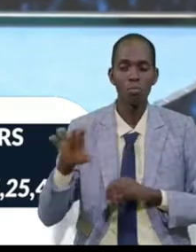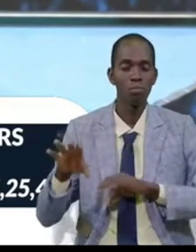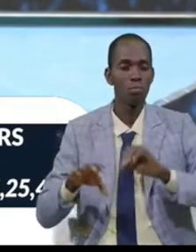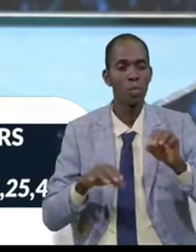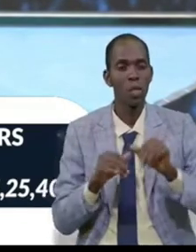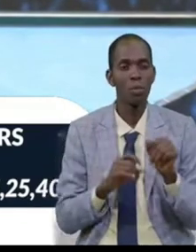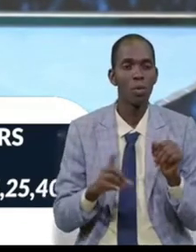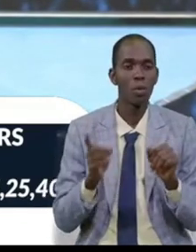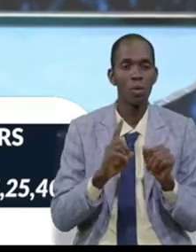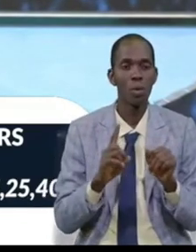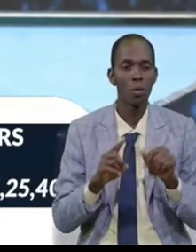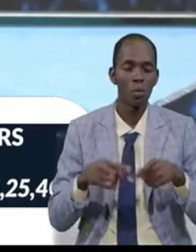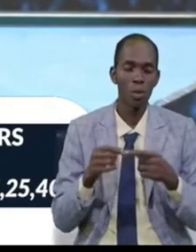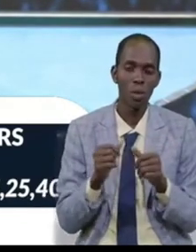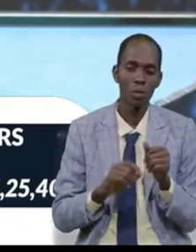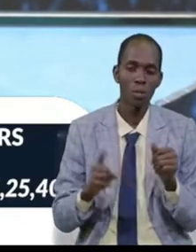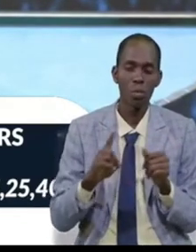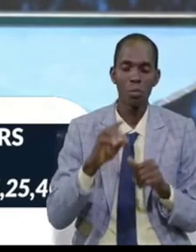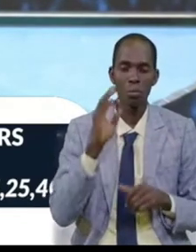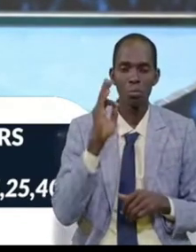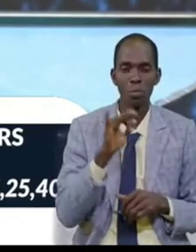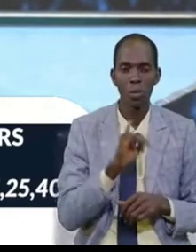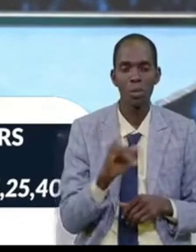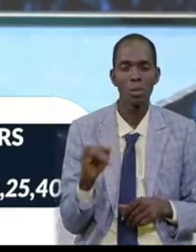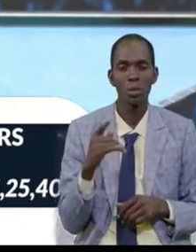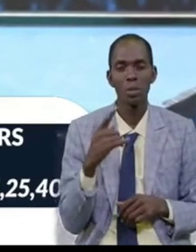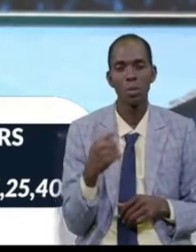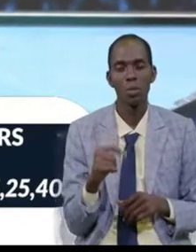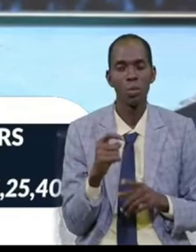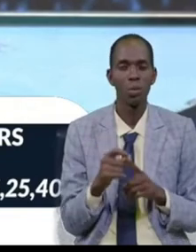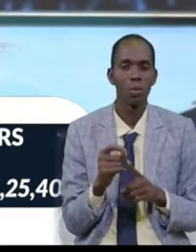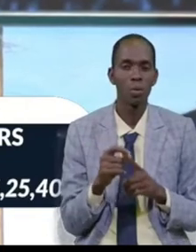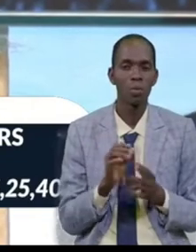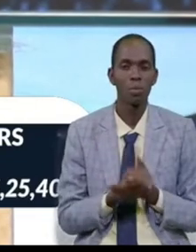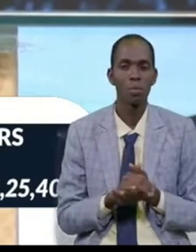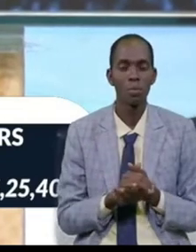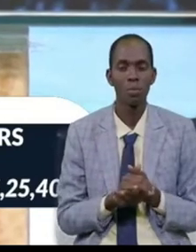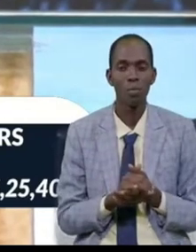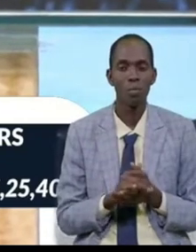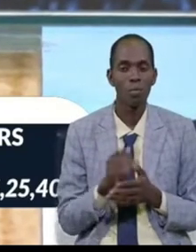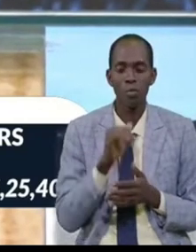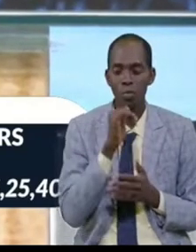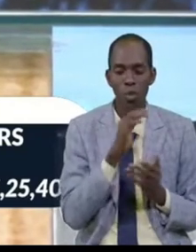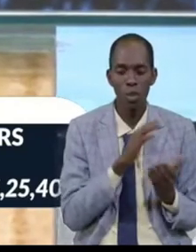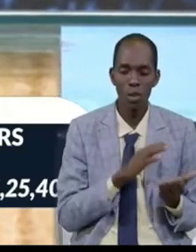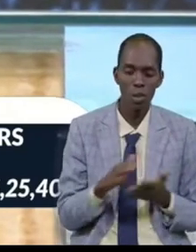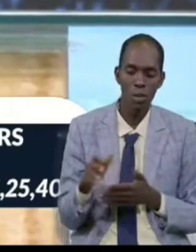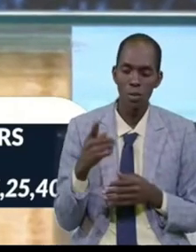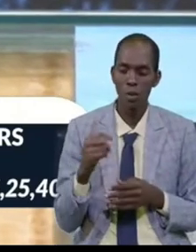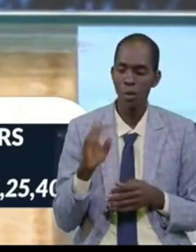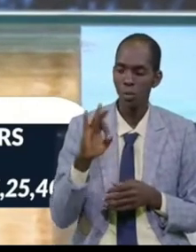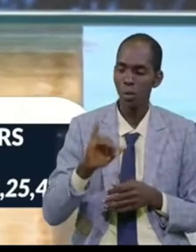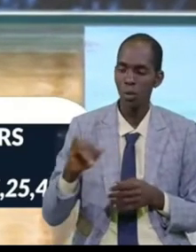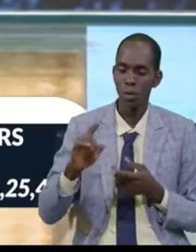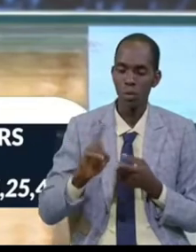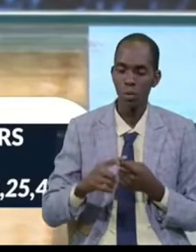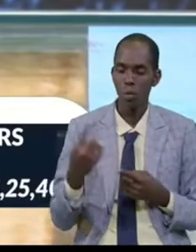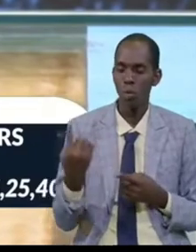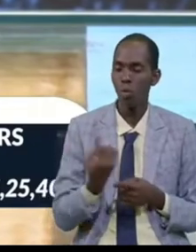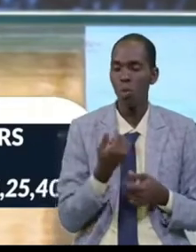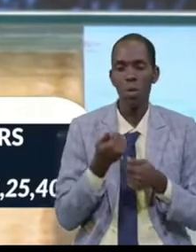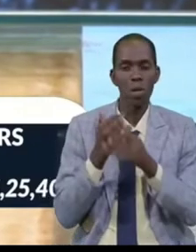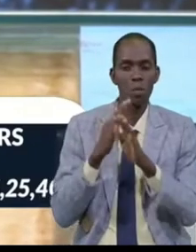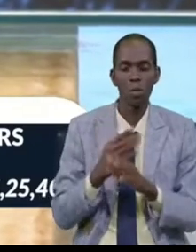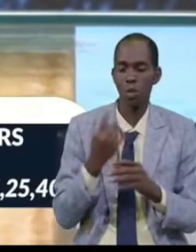everywhere. What were they doing? Preaching the word. They didn't leave the preaching only to the apostles,